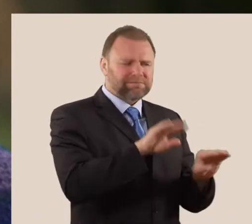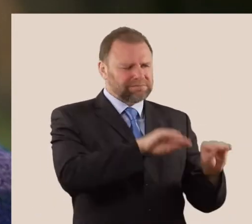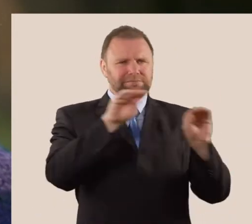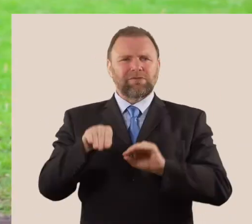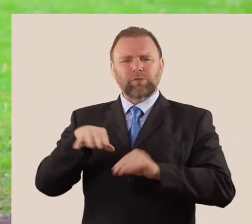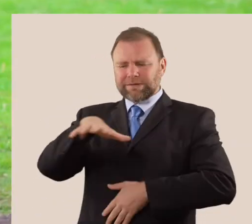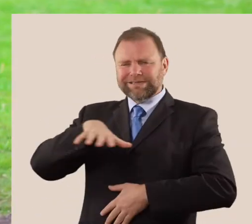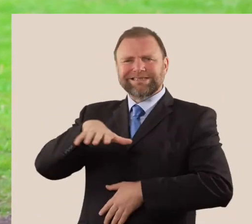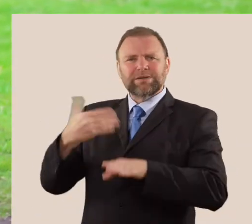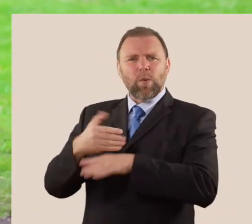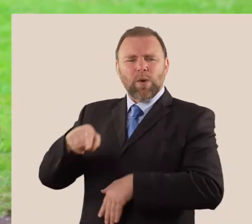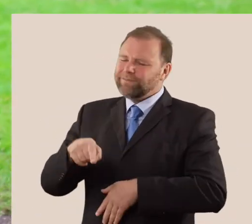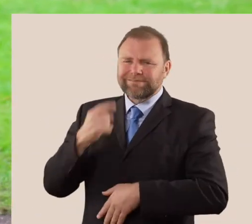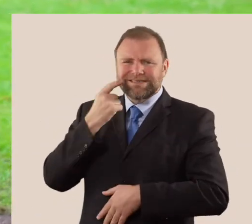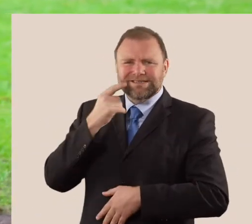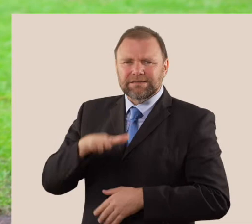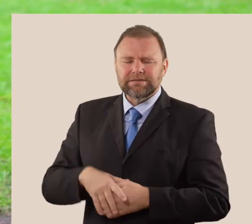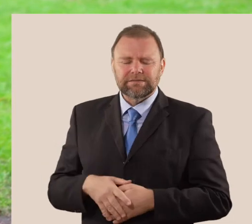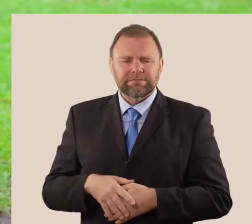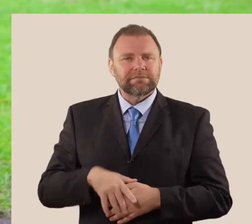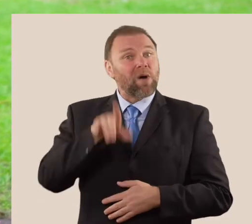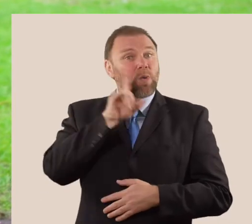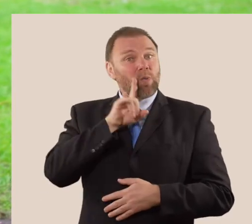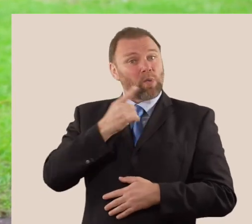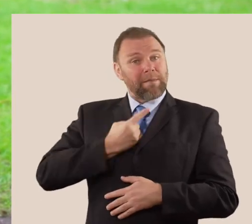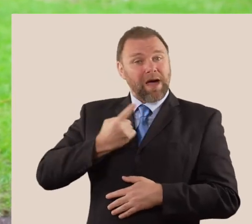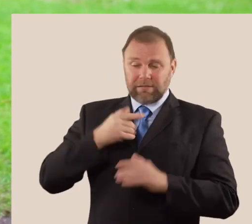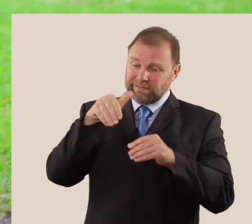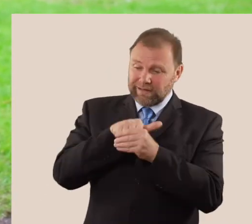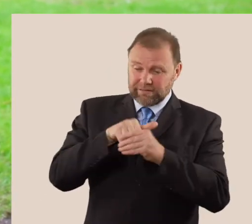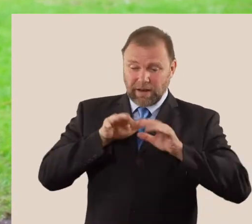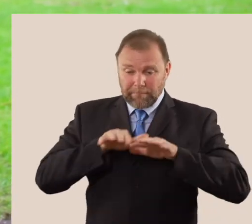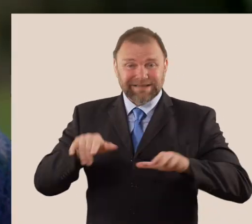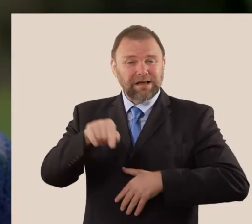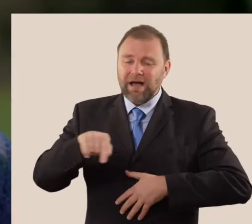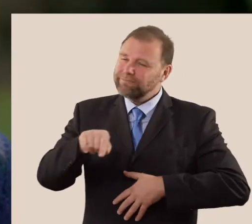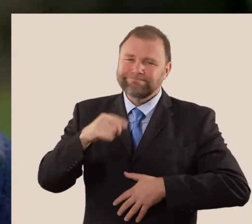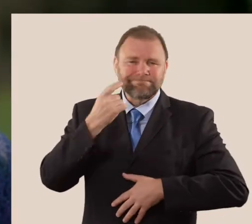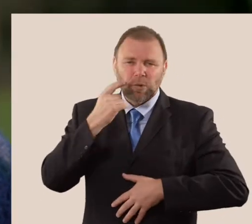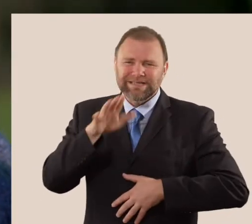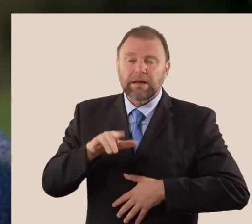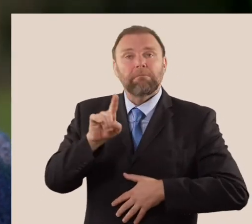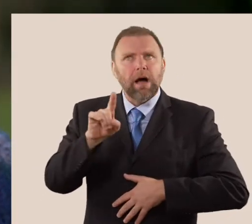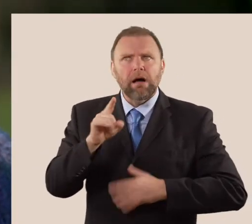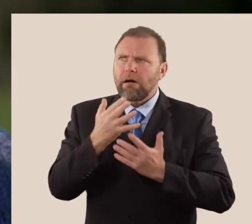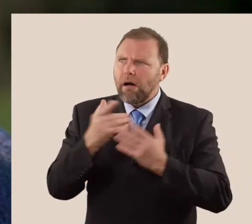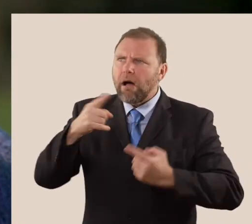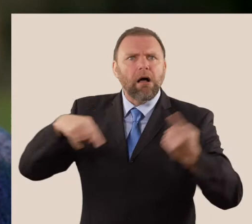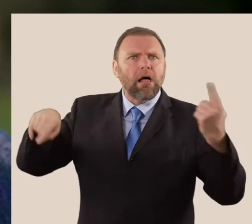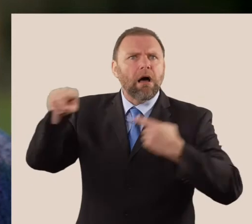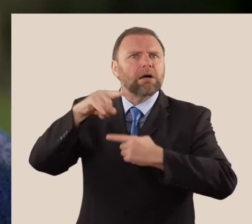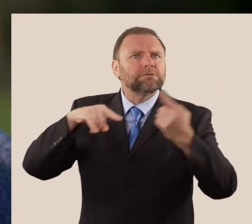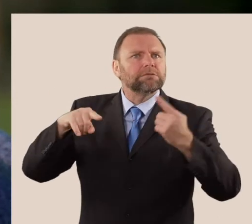in a city. Being a woman in the media industry is not easy. However, there are a lot of us and I have felt